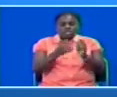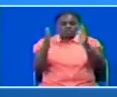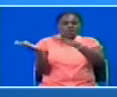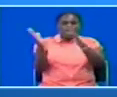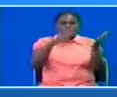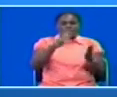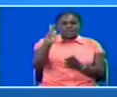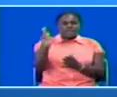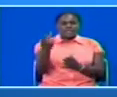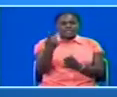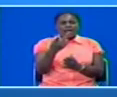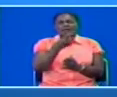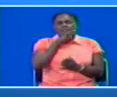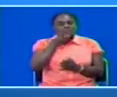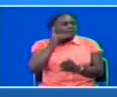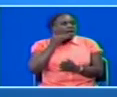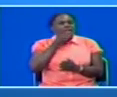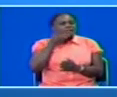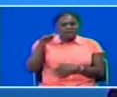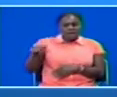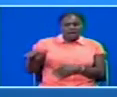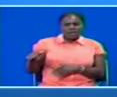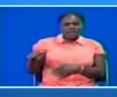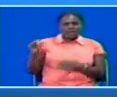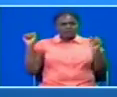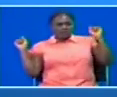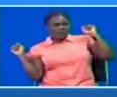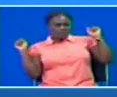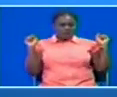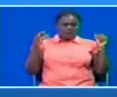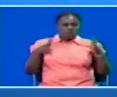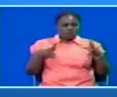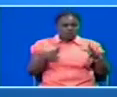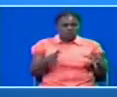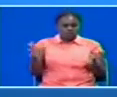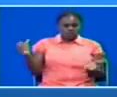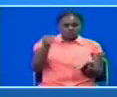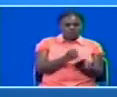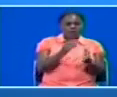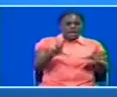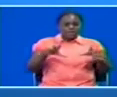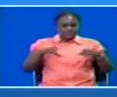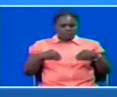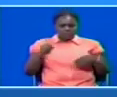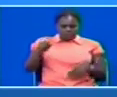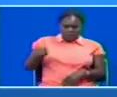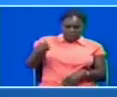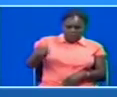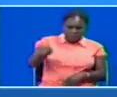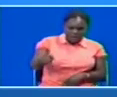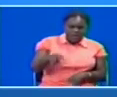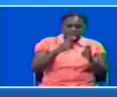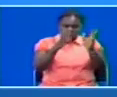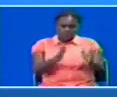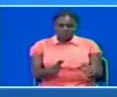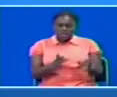seen Kenya plunge into a dry spell early in the year, pastoralists have been forced to readapt and take up farming. Philip Keitani now